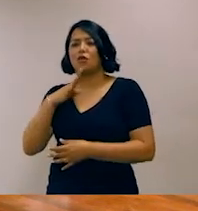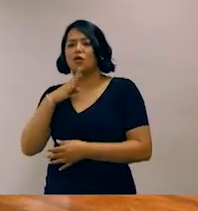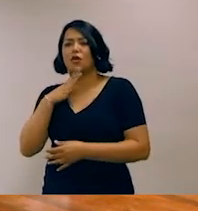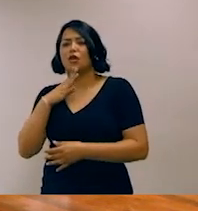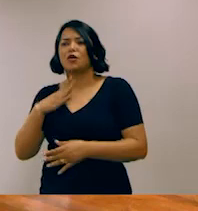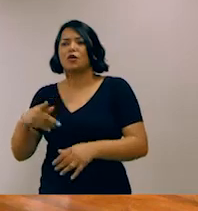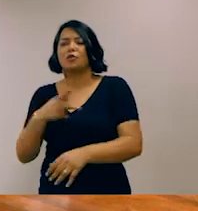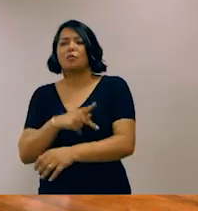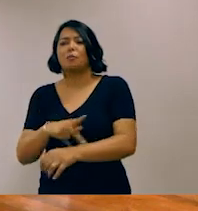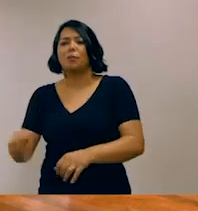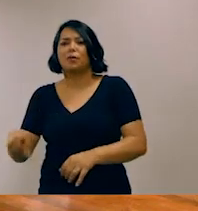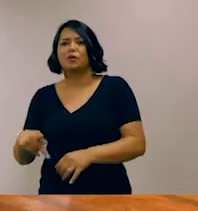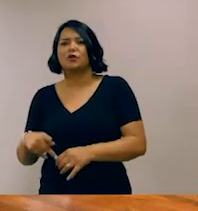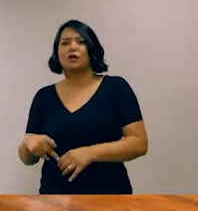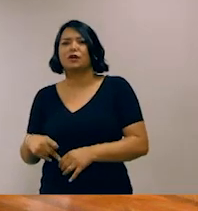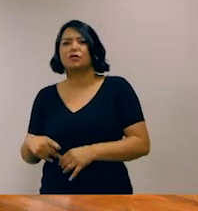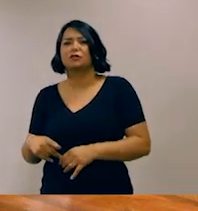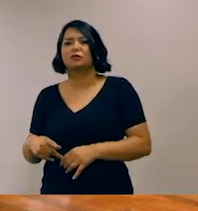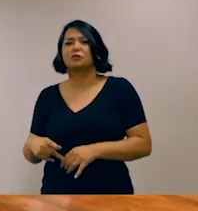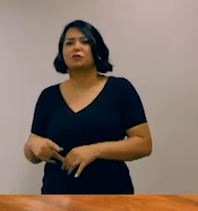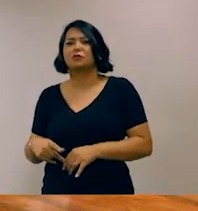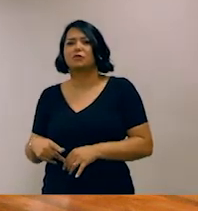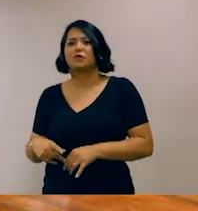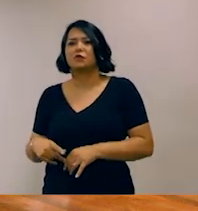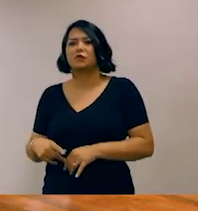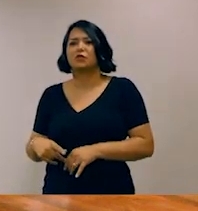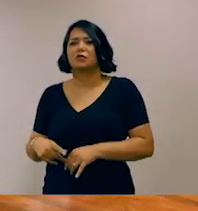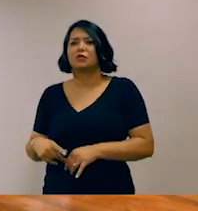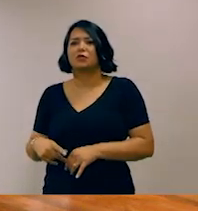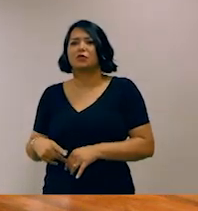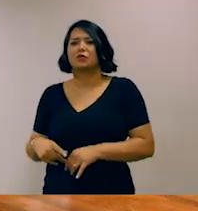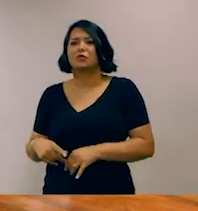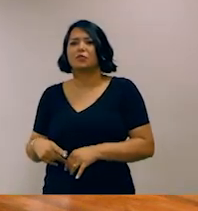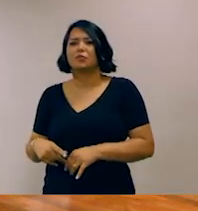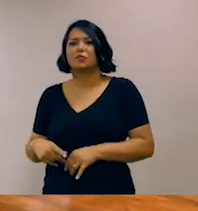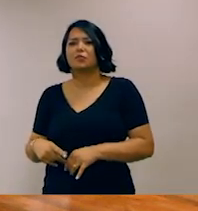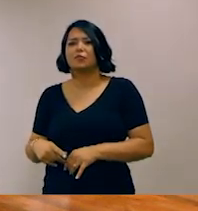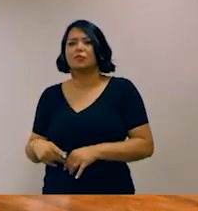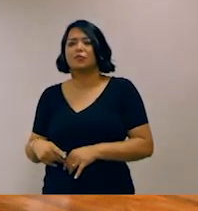a language that is an older language and that creates documents?